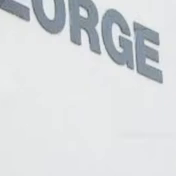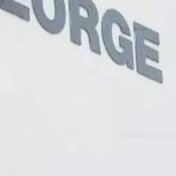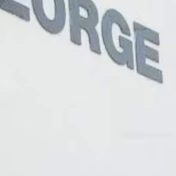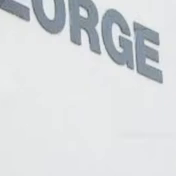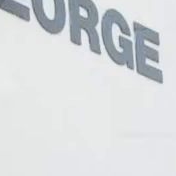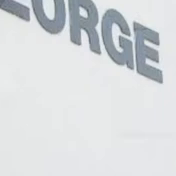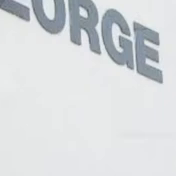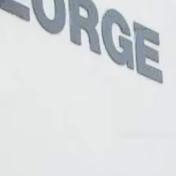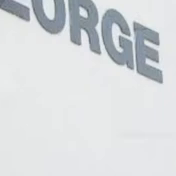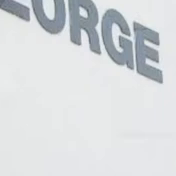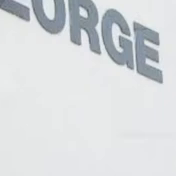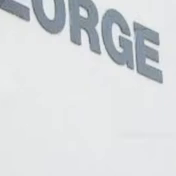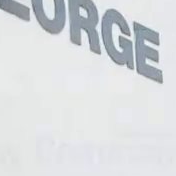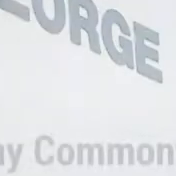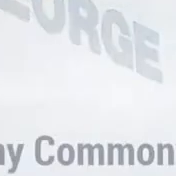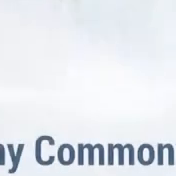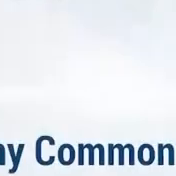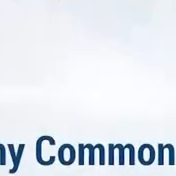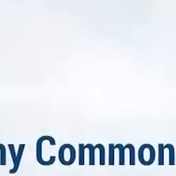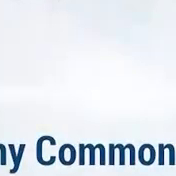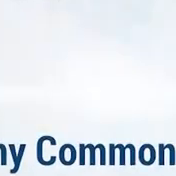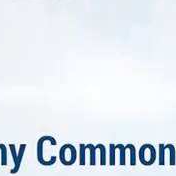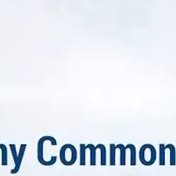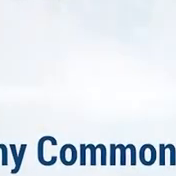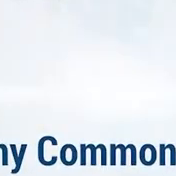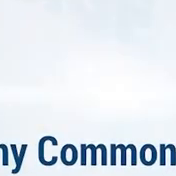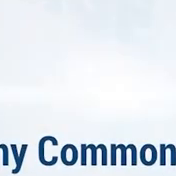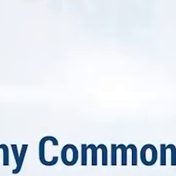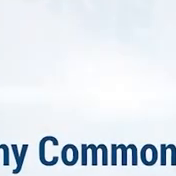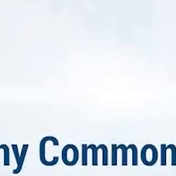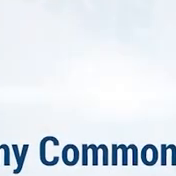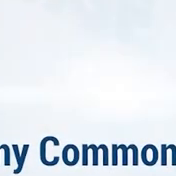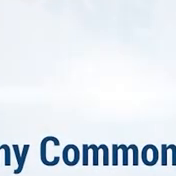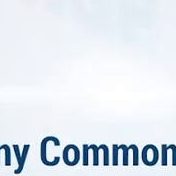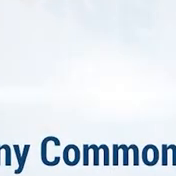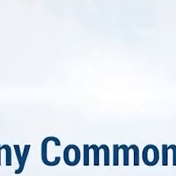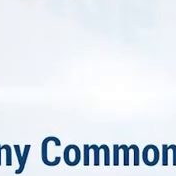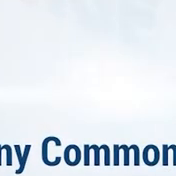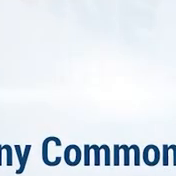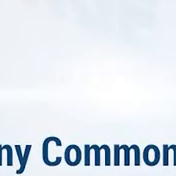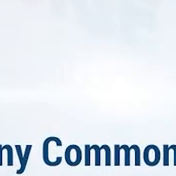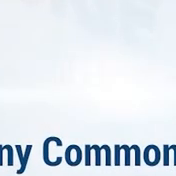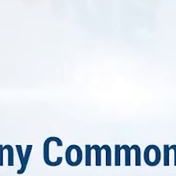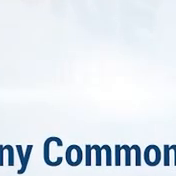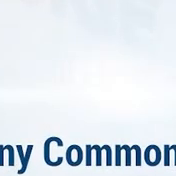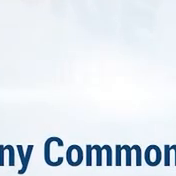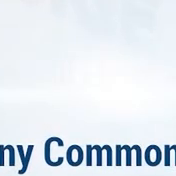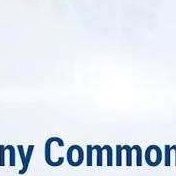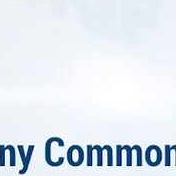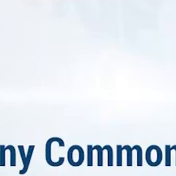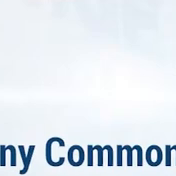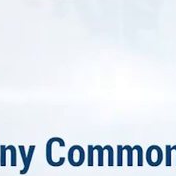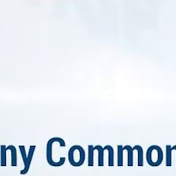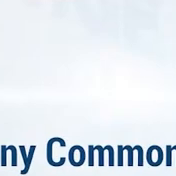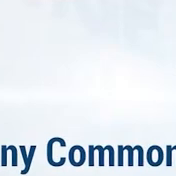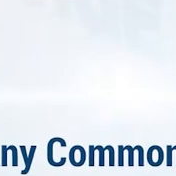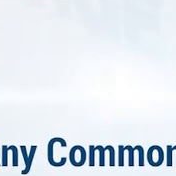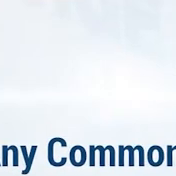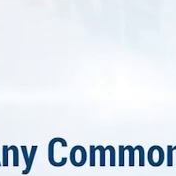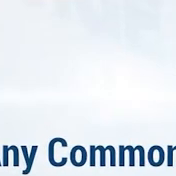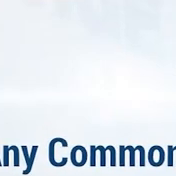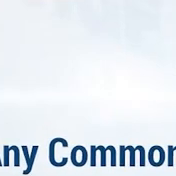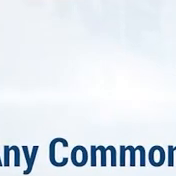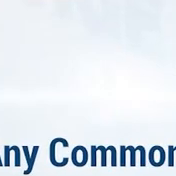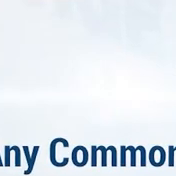let's try a parliamentary trivia question. True or false, any Commonwealth citizen 21 years or older who has